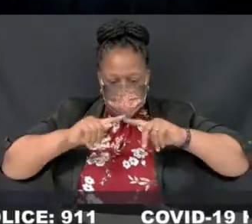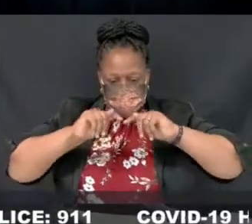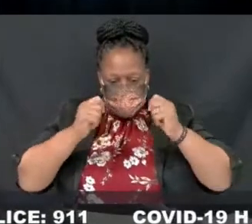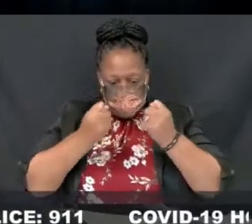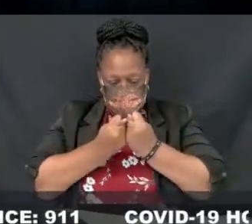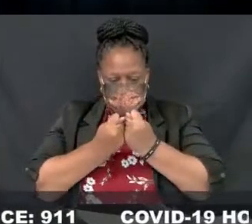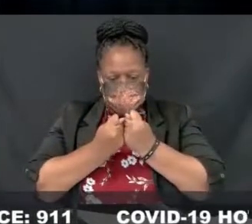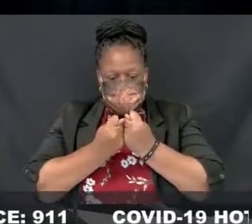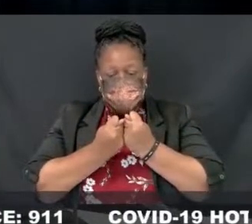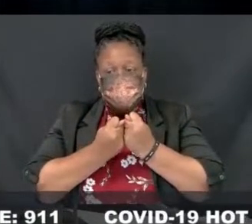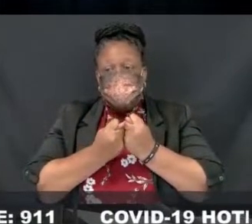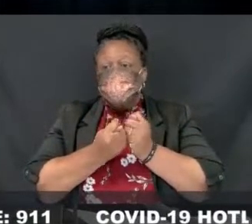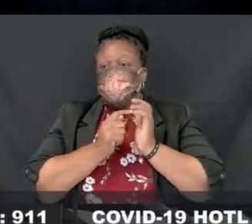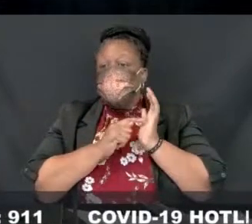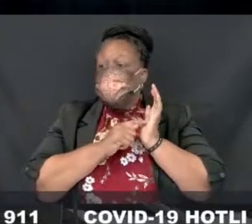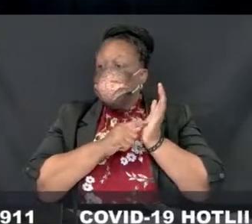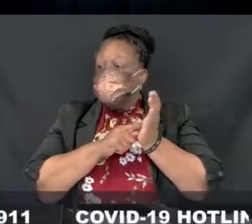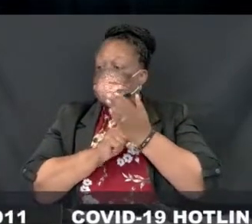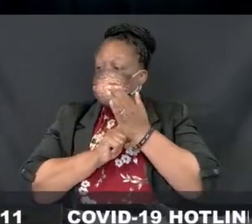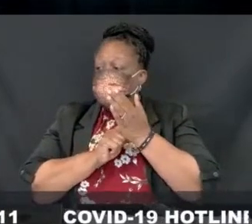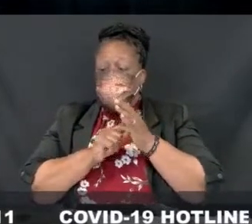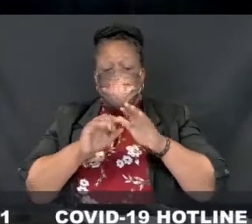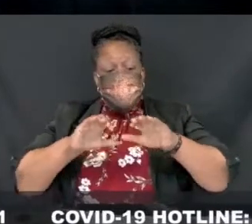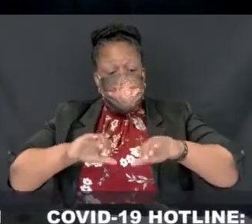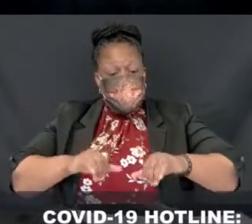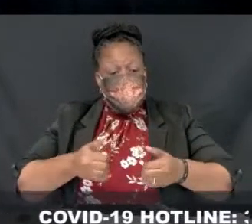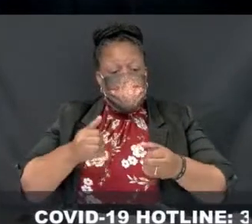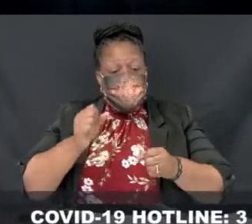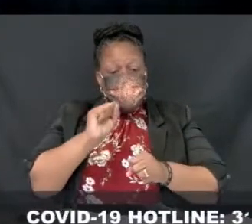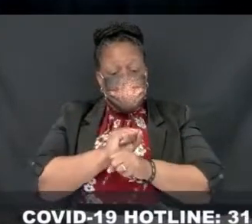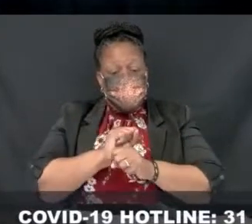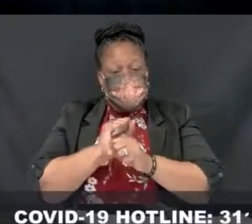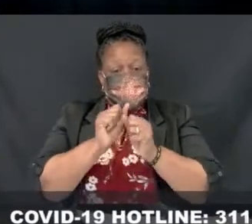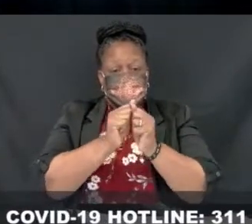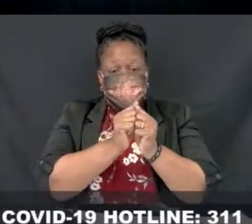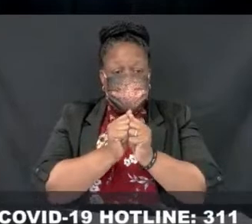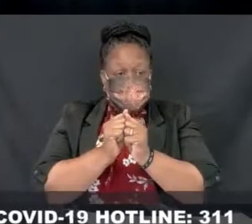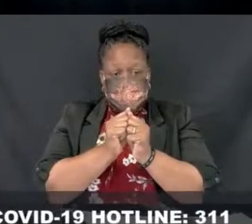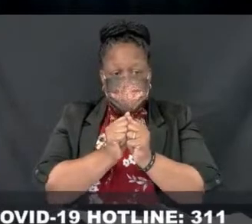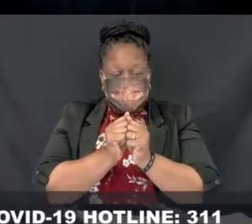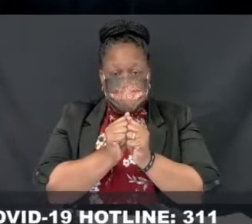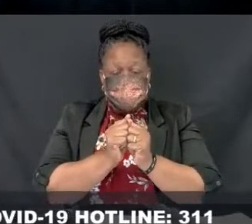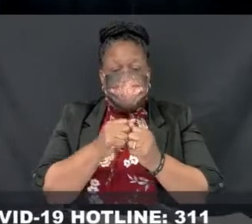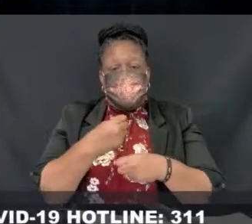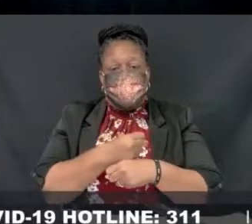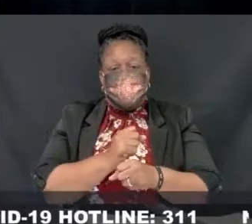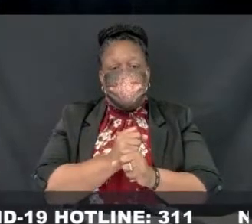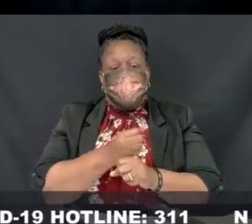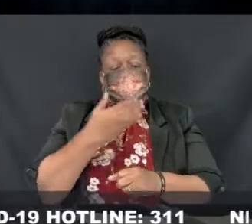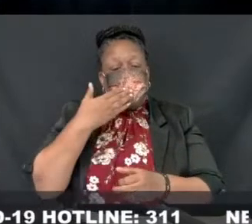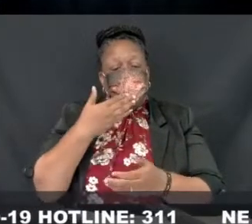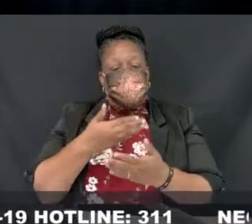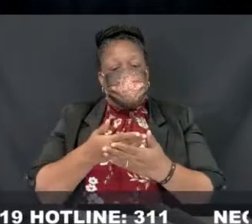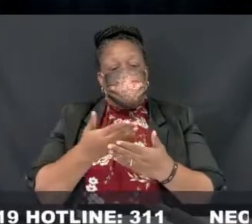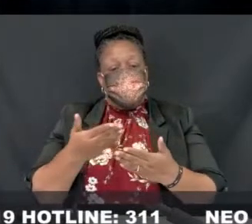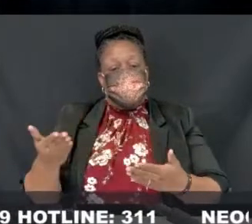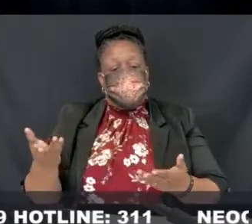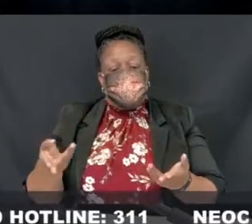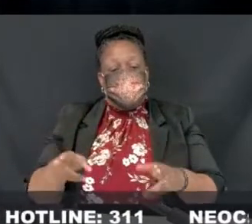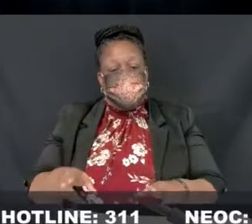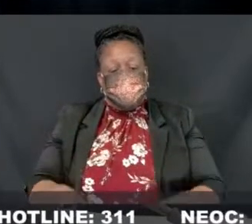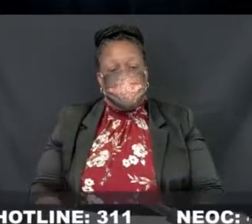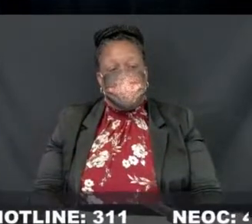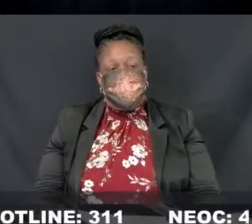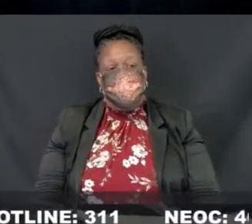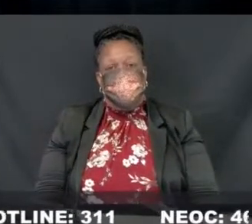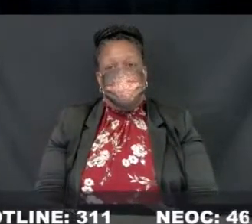see how working in a united way can bring success to a nation. We also saw